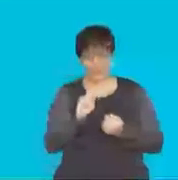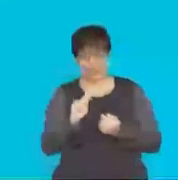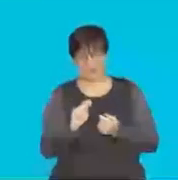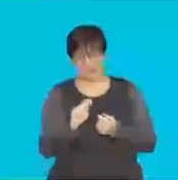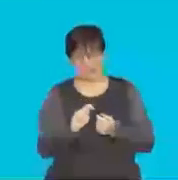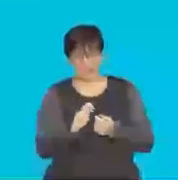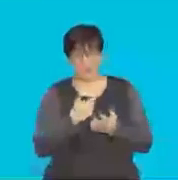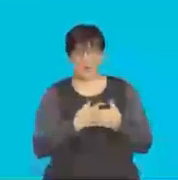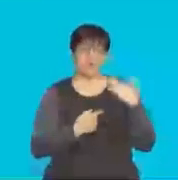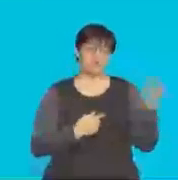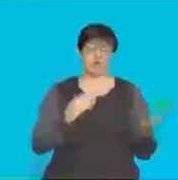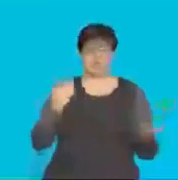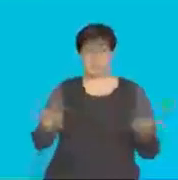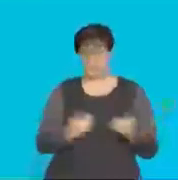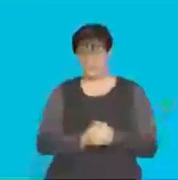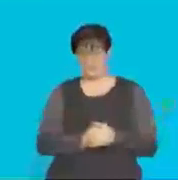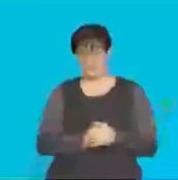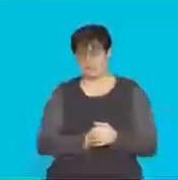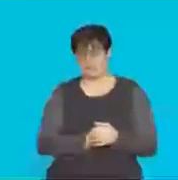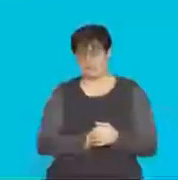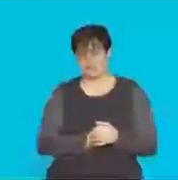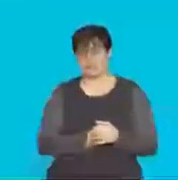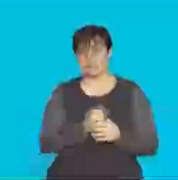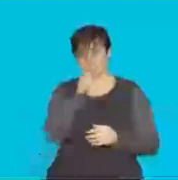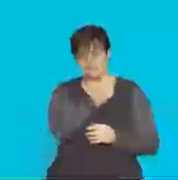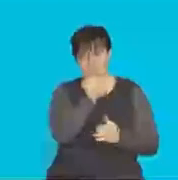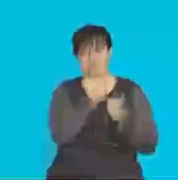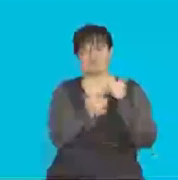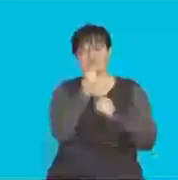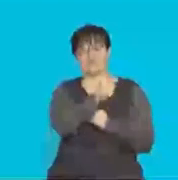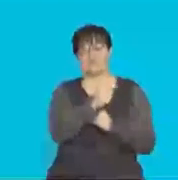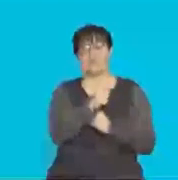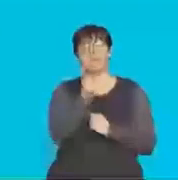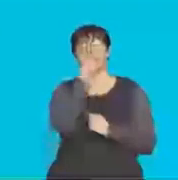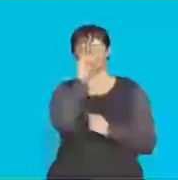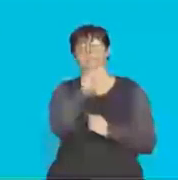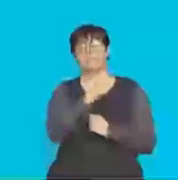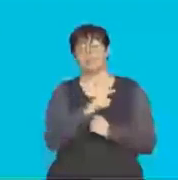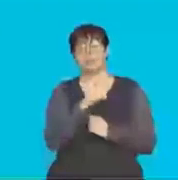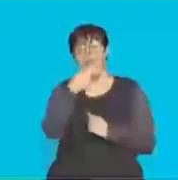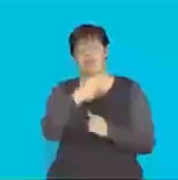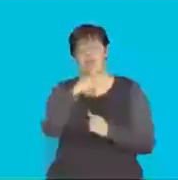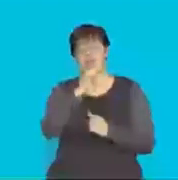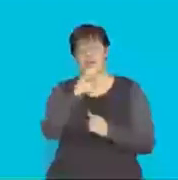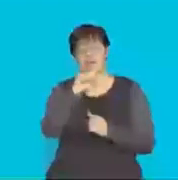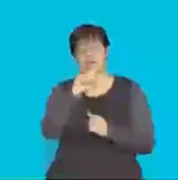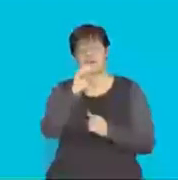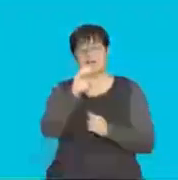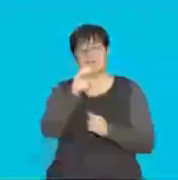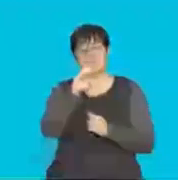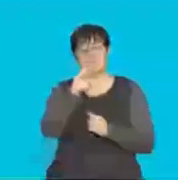if we talk about right-handed and left-handed, these individuals, we refer to them as being heterozygous